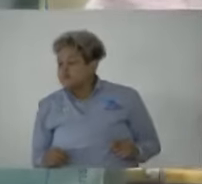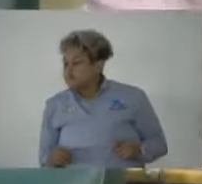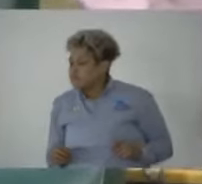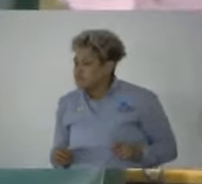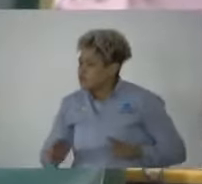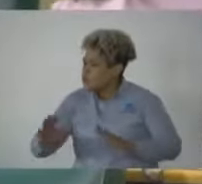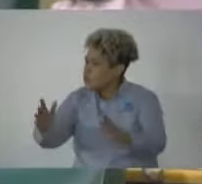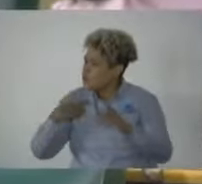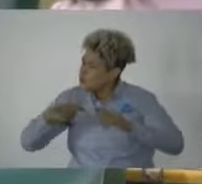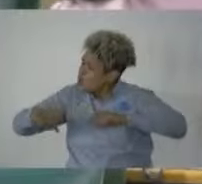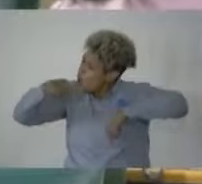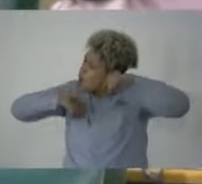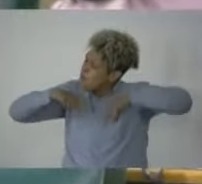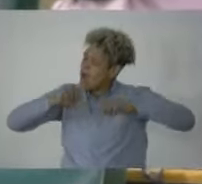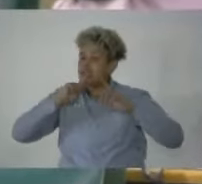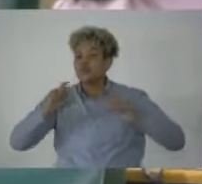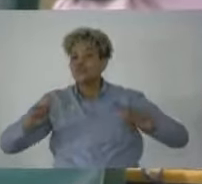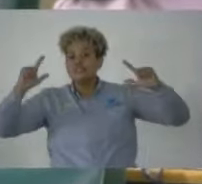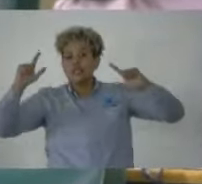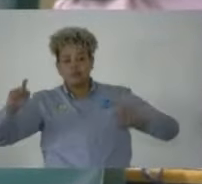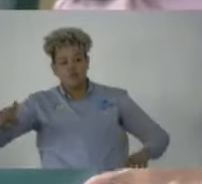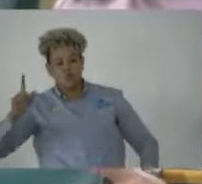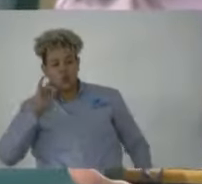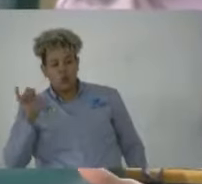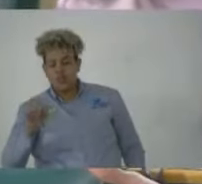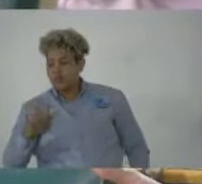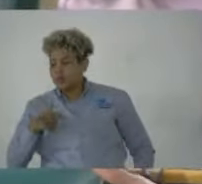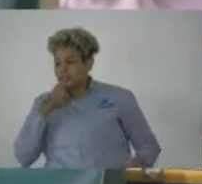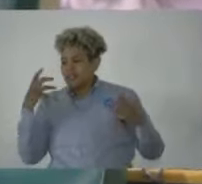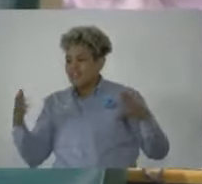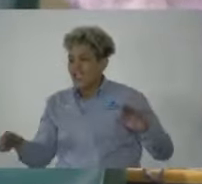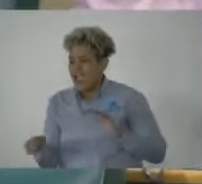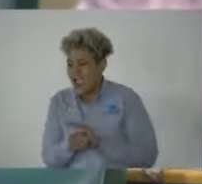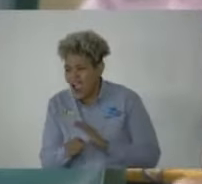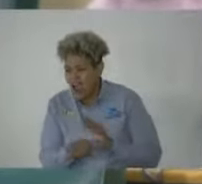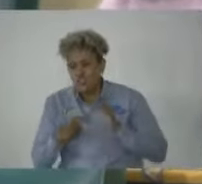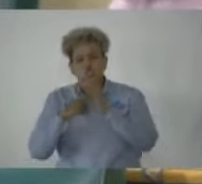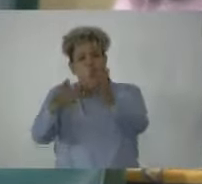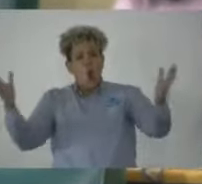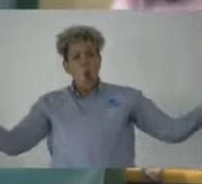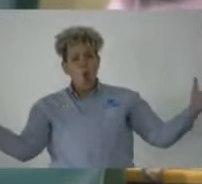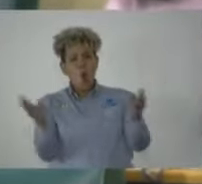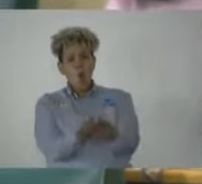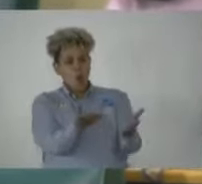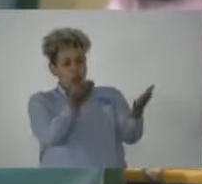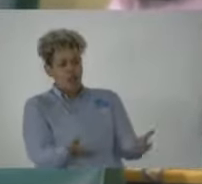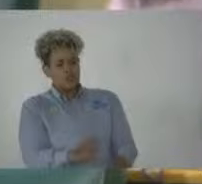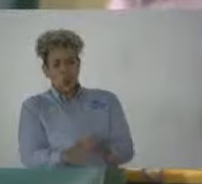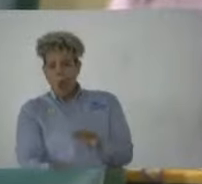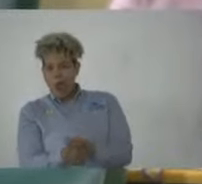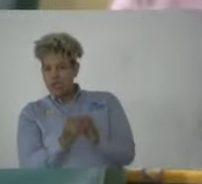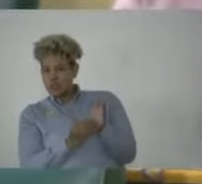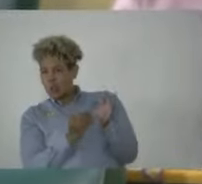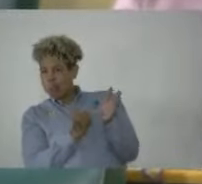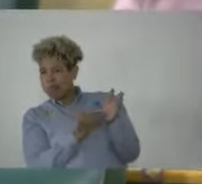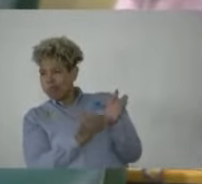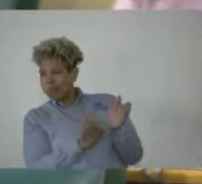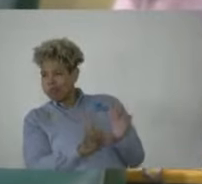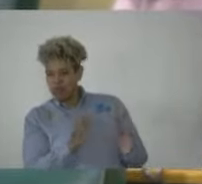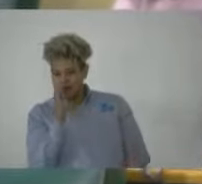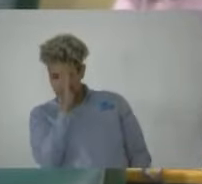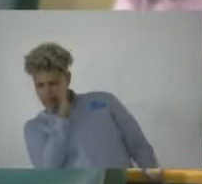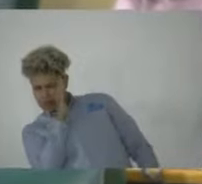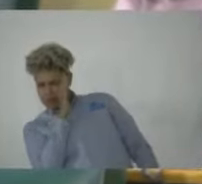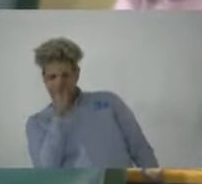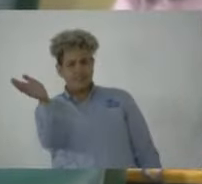So let's go back to the table as it should have been. We're not afraid to hide anything. Show the whole thing. Don't cover it up playing peekaboo.